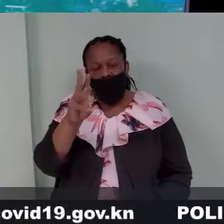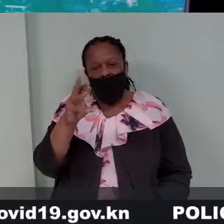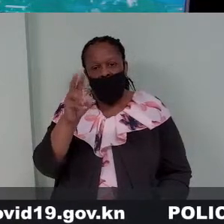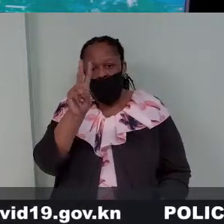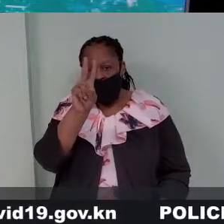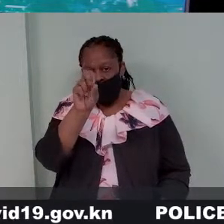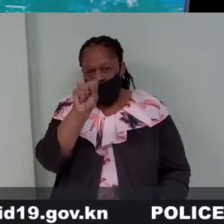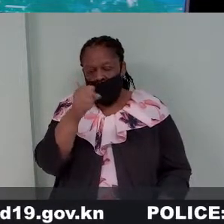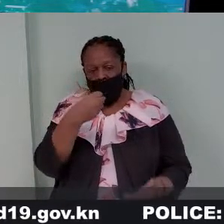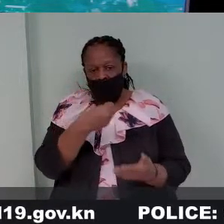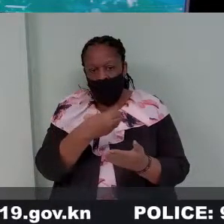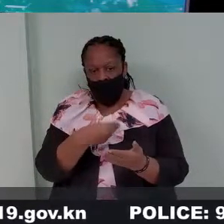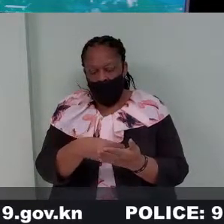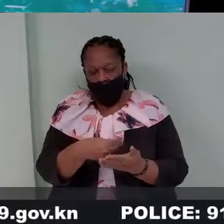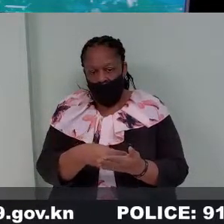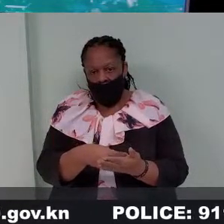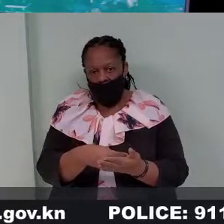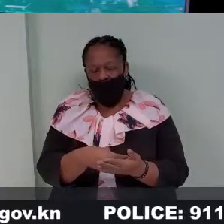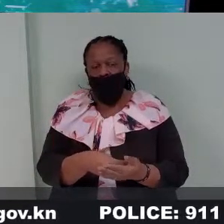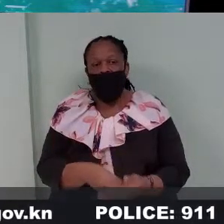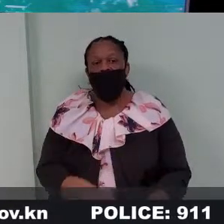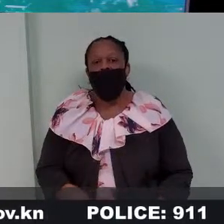person, and